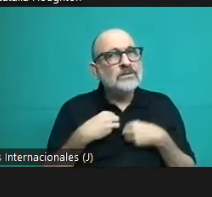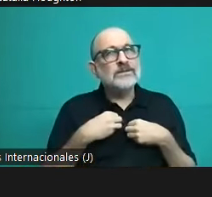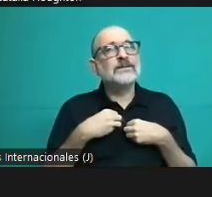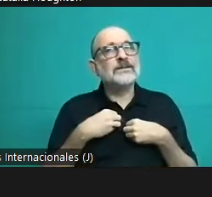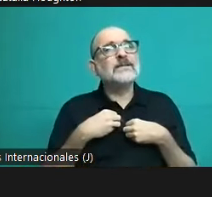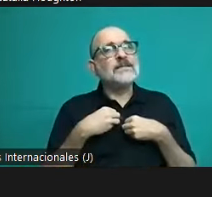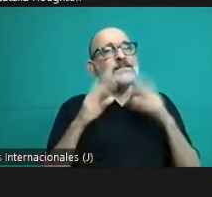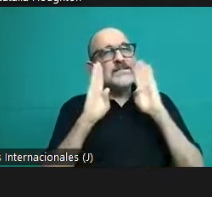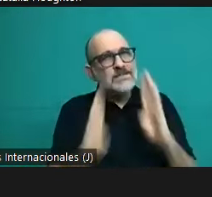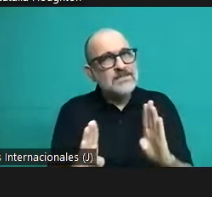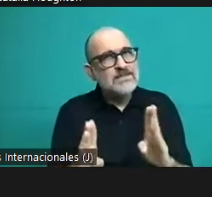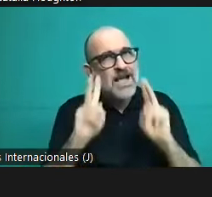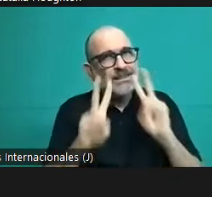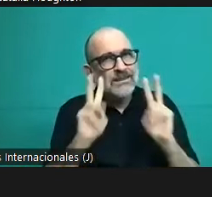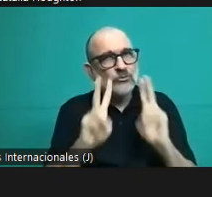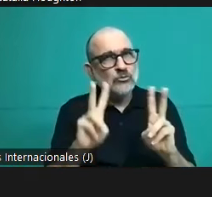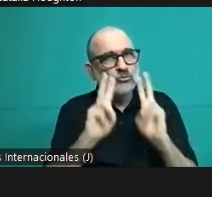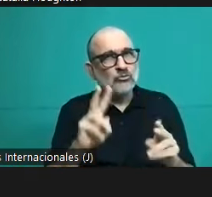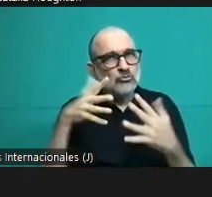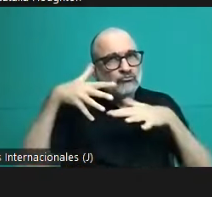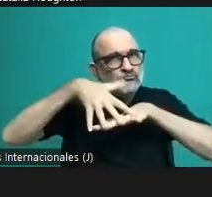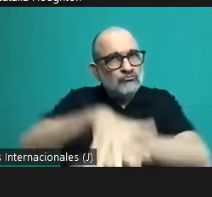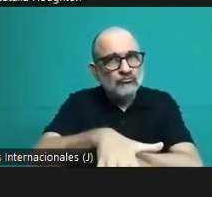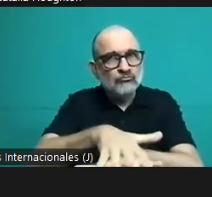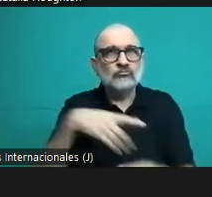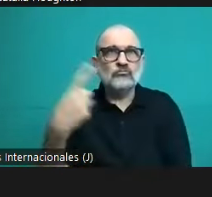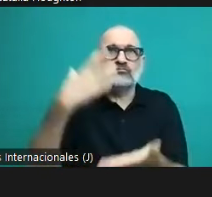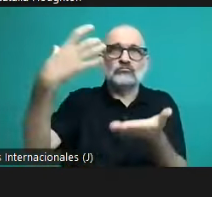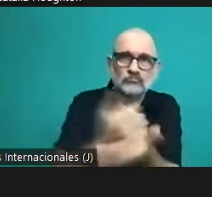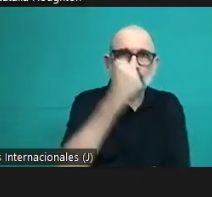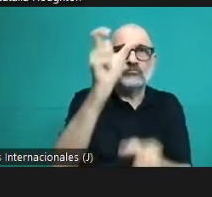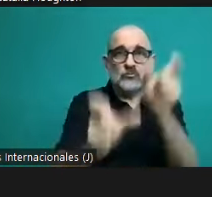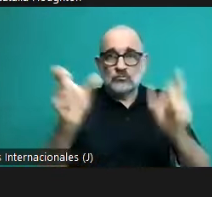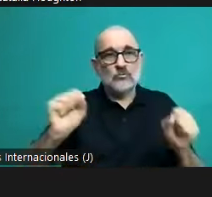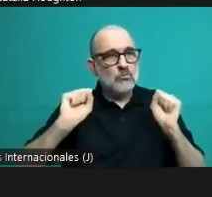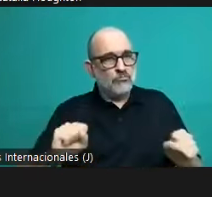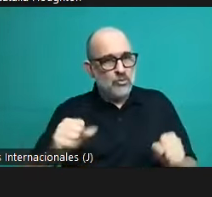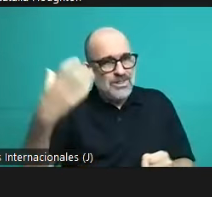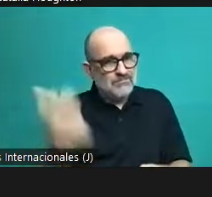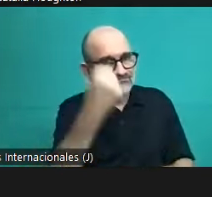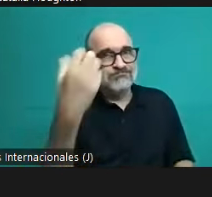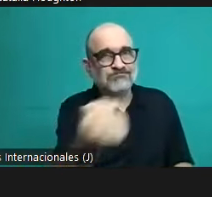into account comprehensive coverage. Once we